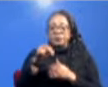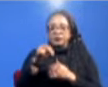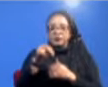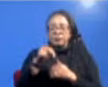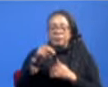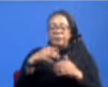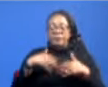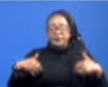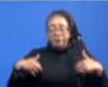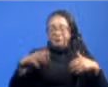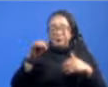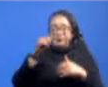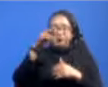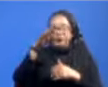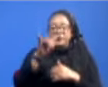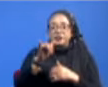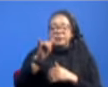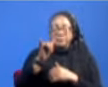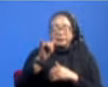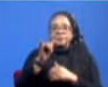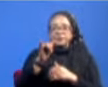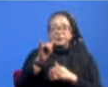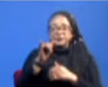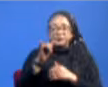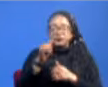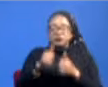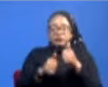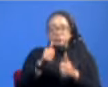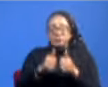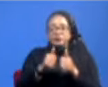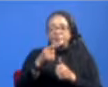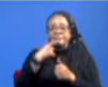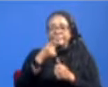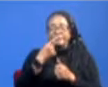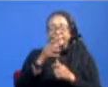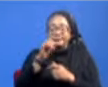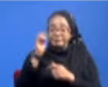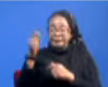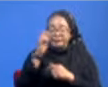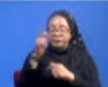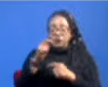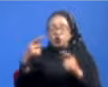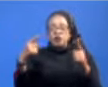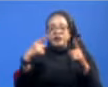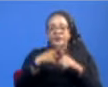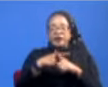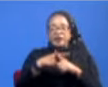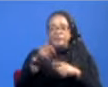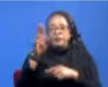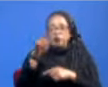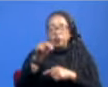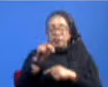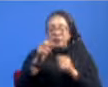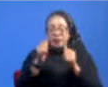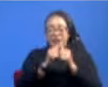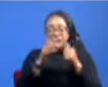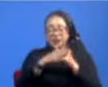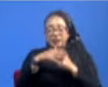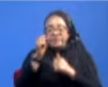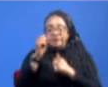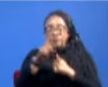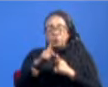Refugee Agency, UNHCR, which castigated Kenya for contravening UN's 1951